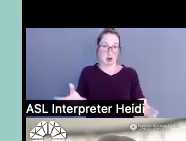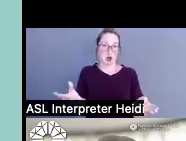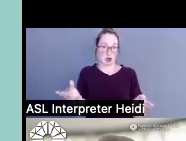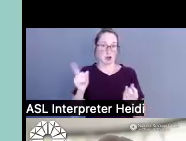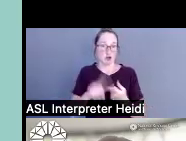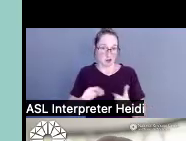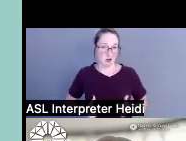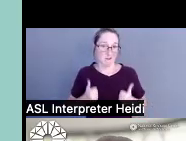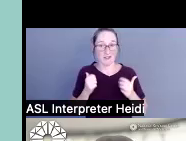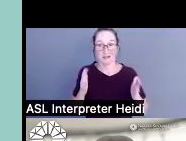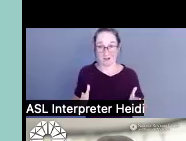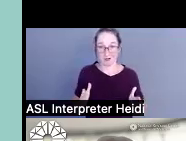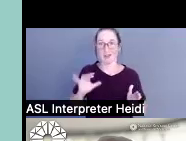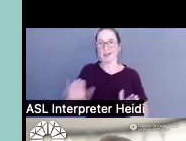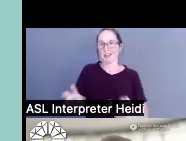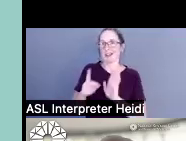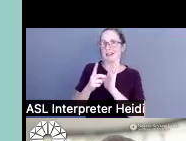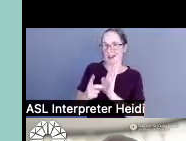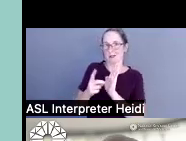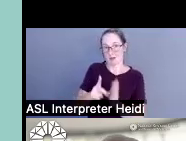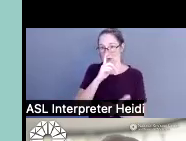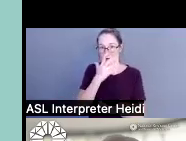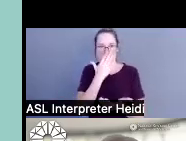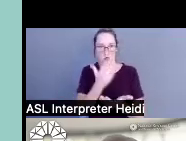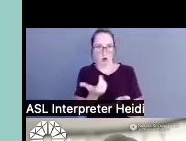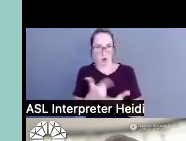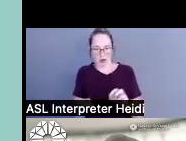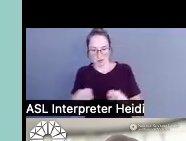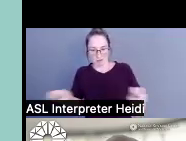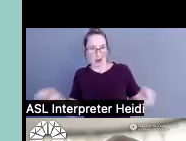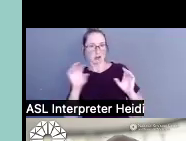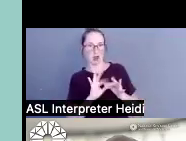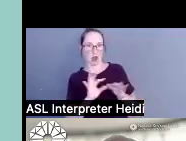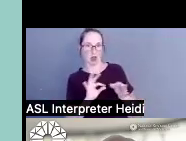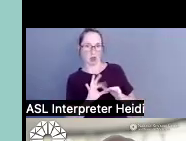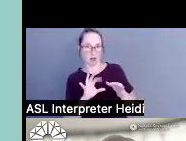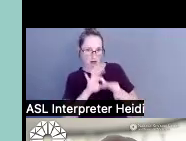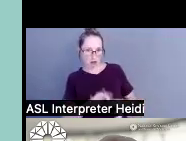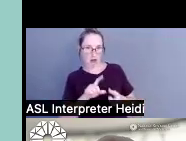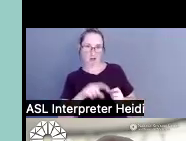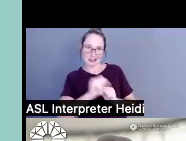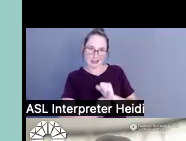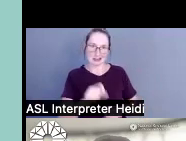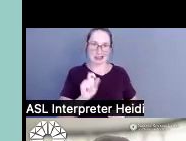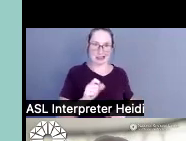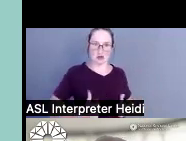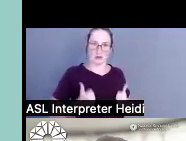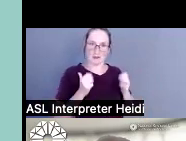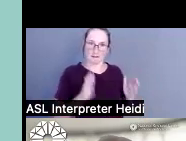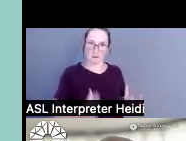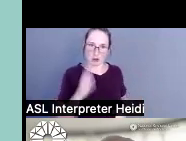to survivors, which demonstrates very well what the panel was expressing around the extent of needs that survivors